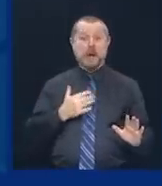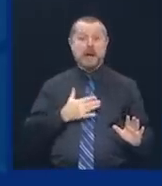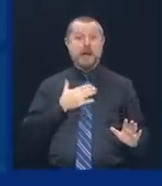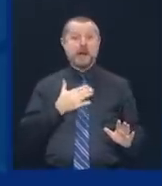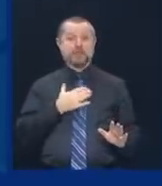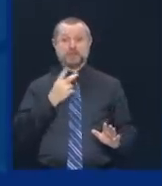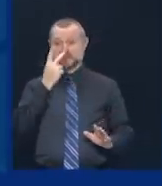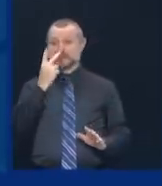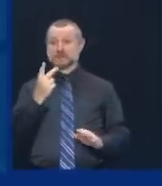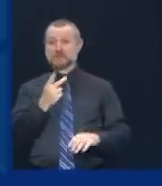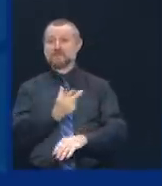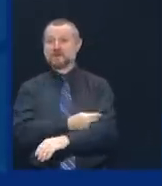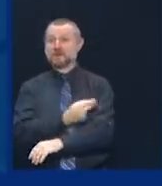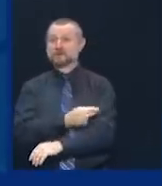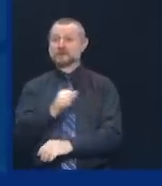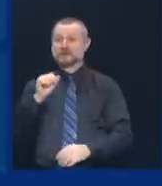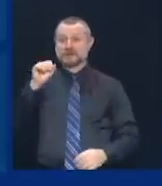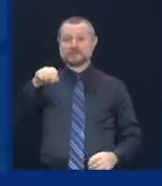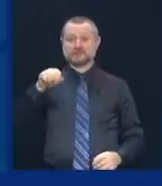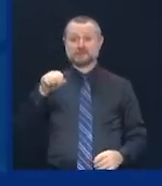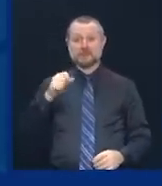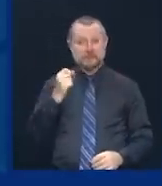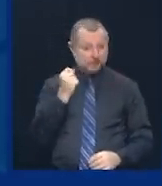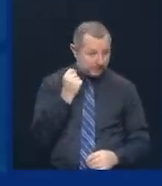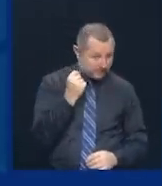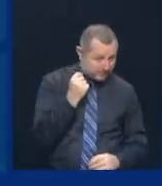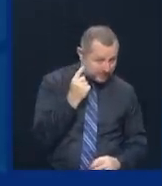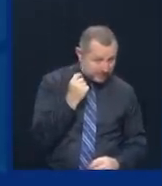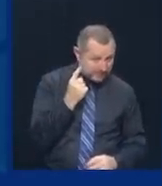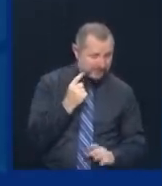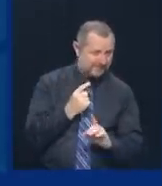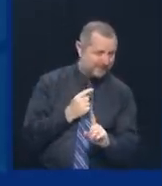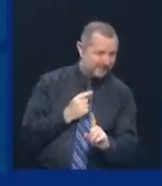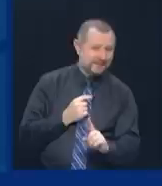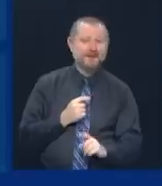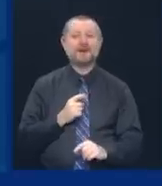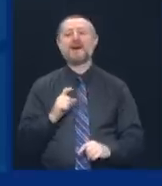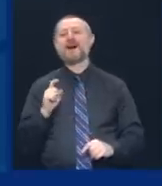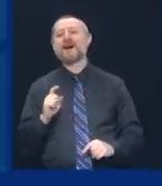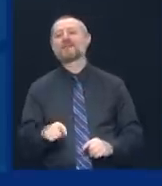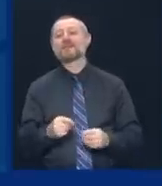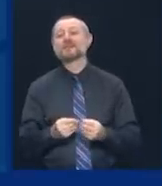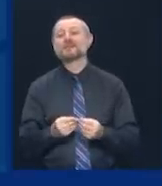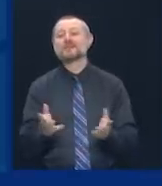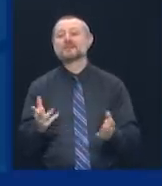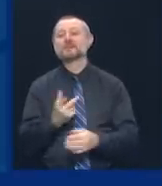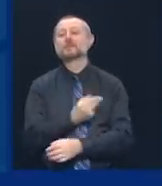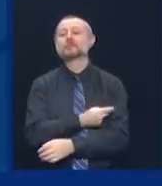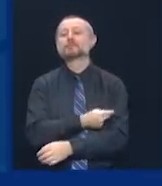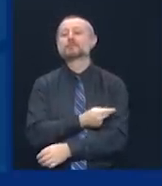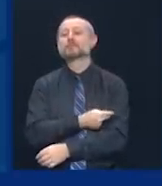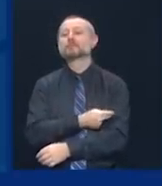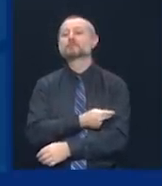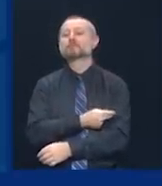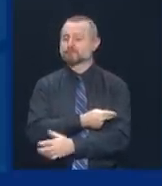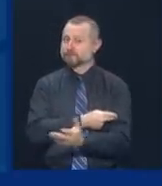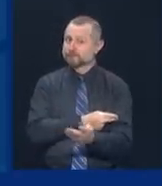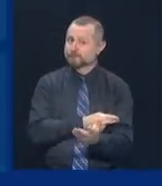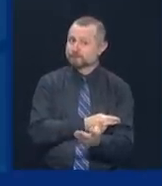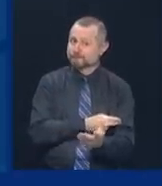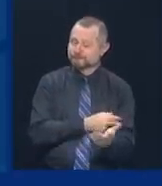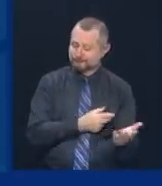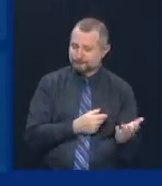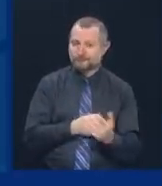vaccine. One caveat, you have to administer the vaccine, which is much